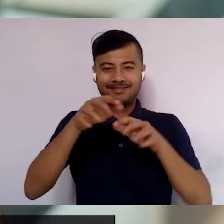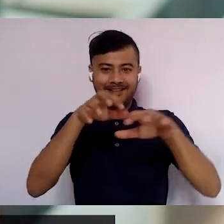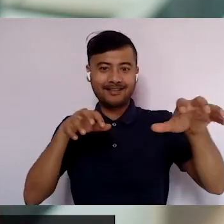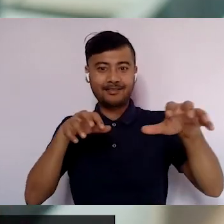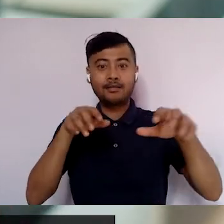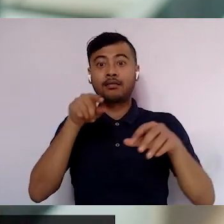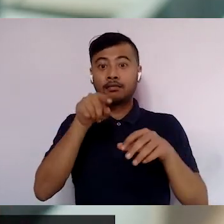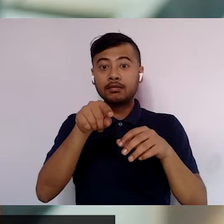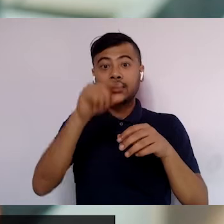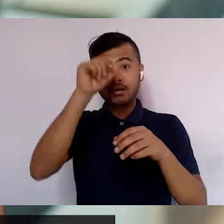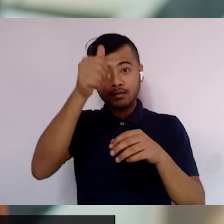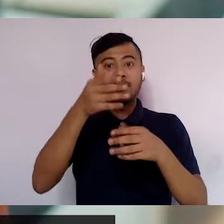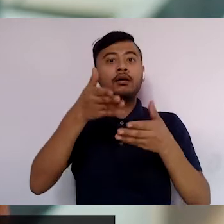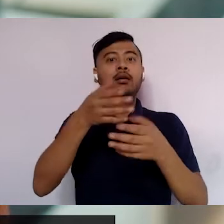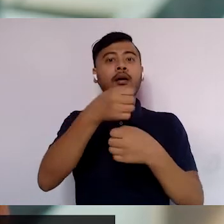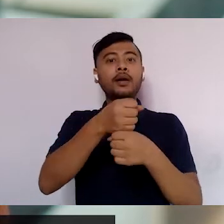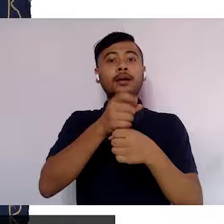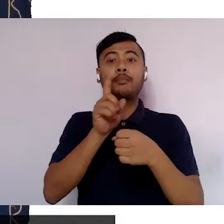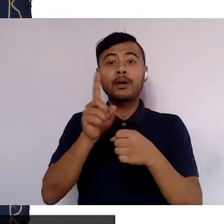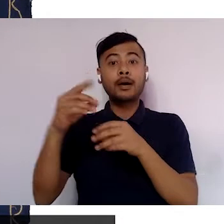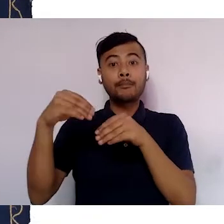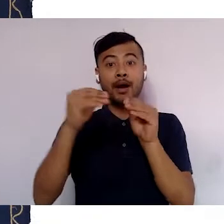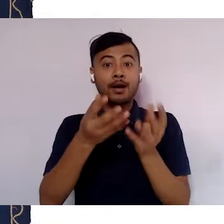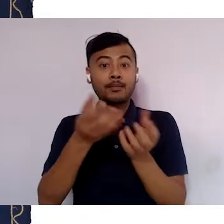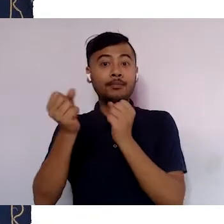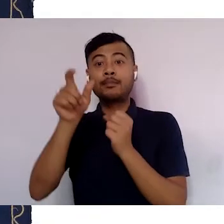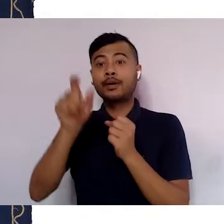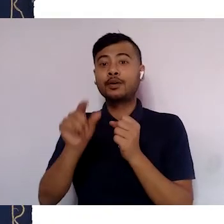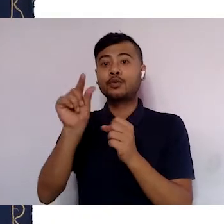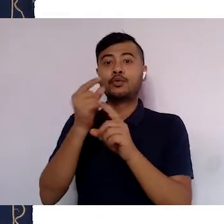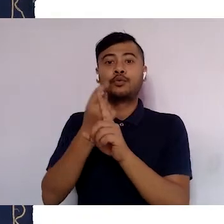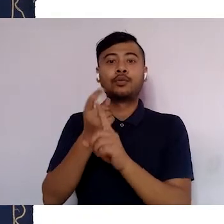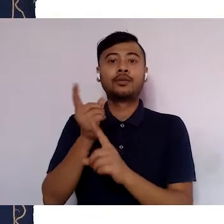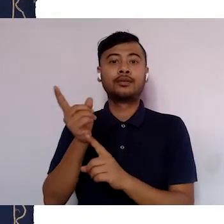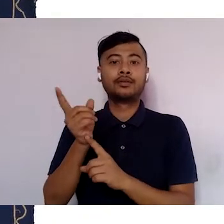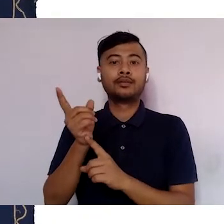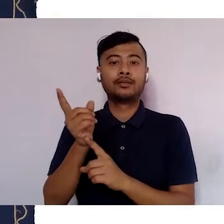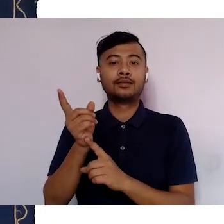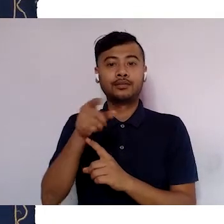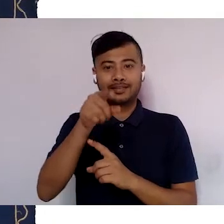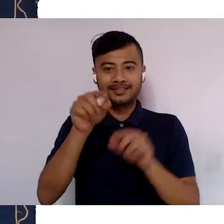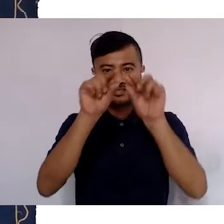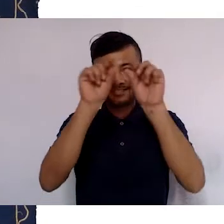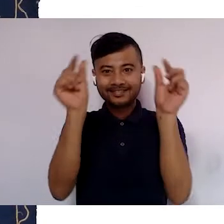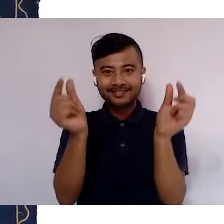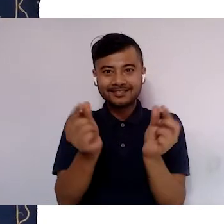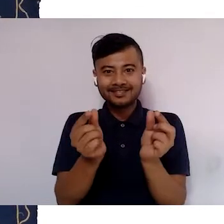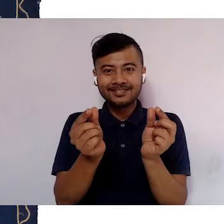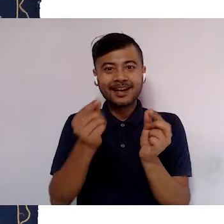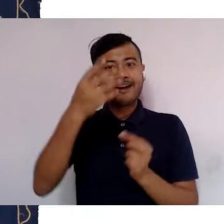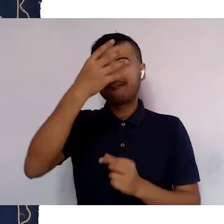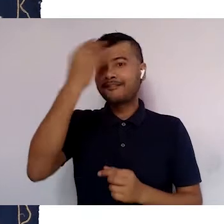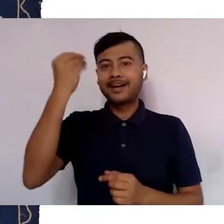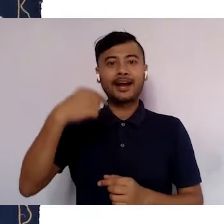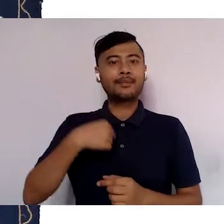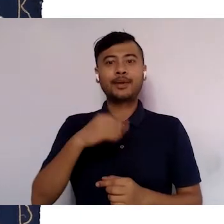keepsake when it travels with its European owner. Let's begin with the text "Forget-me-not, present from India"